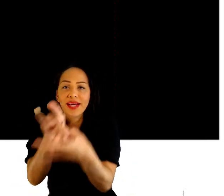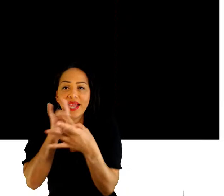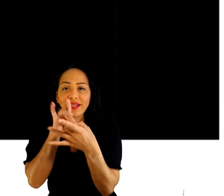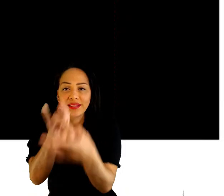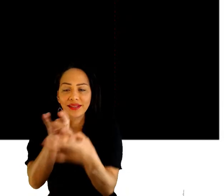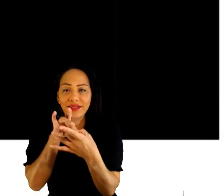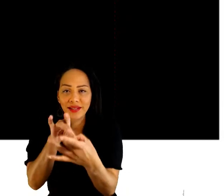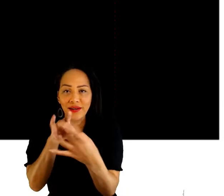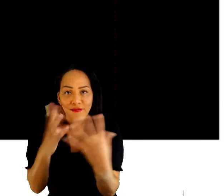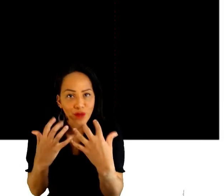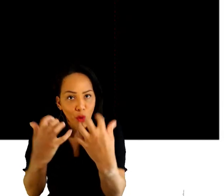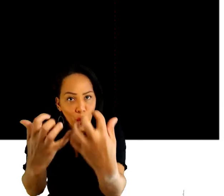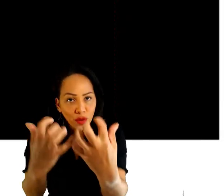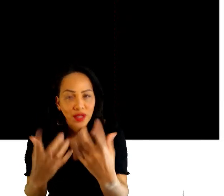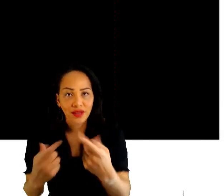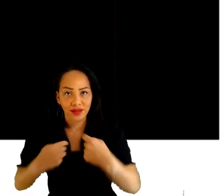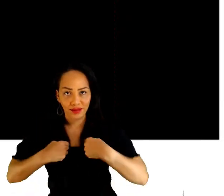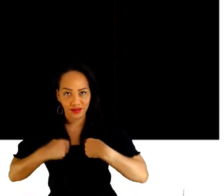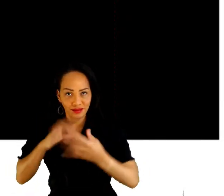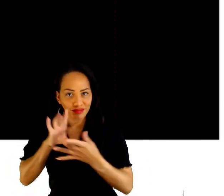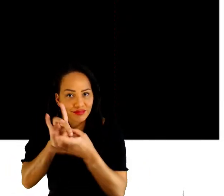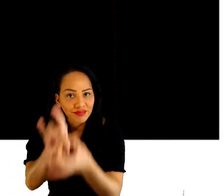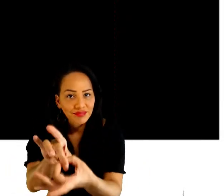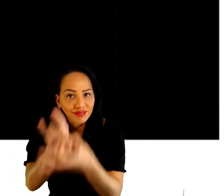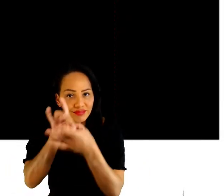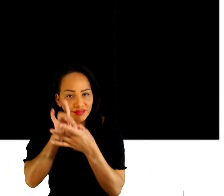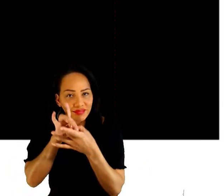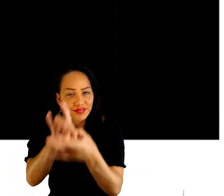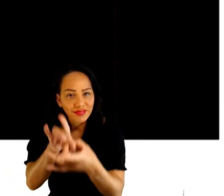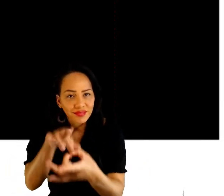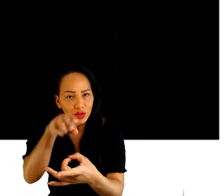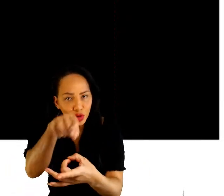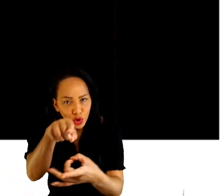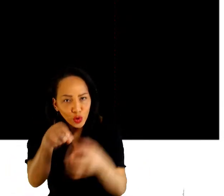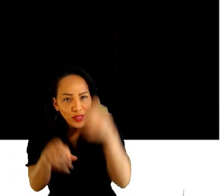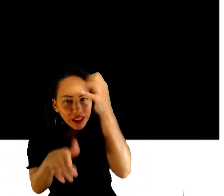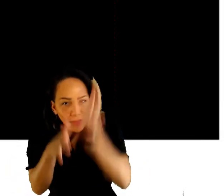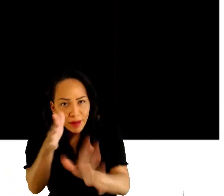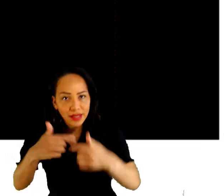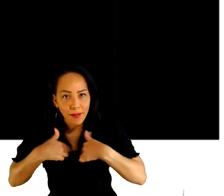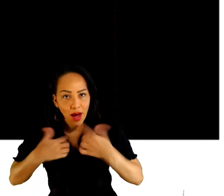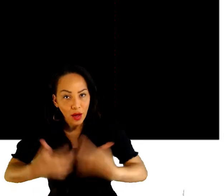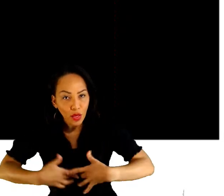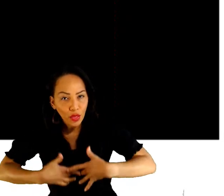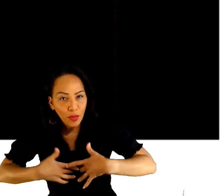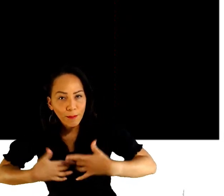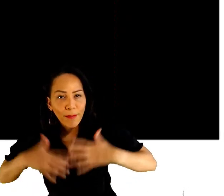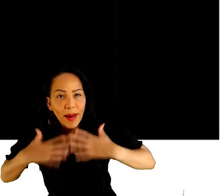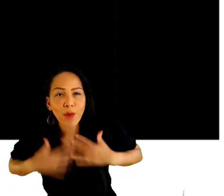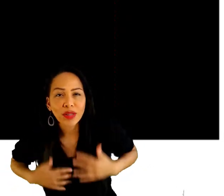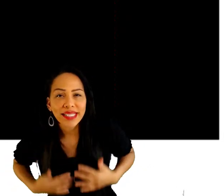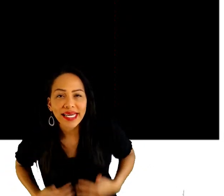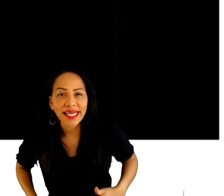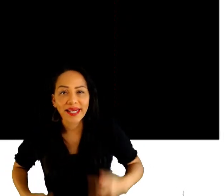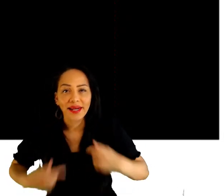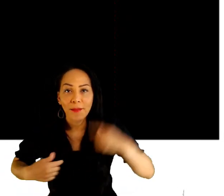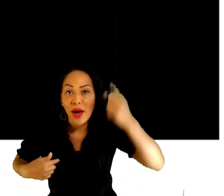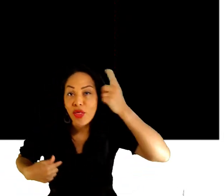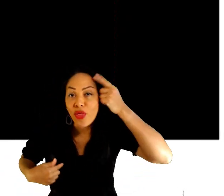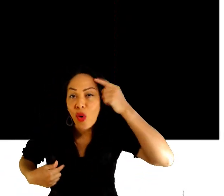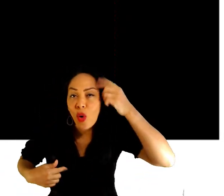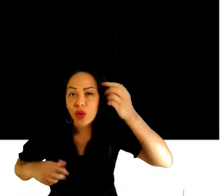to have to experience my thoughts, my body from very close up, and to transmit a sense of this